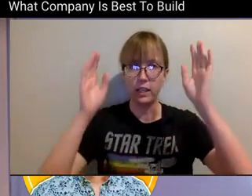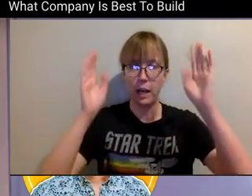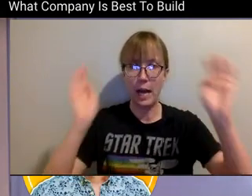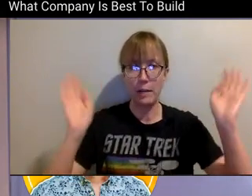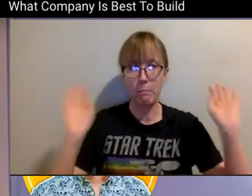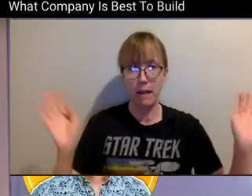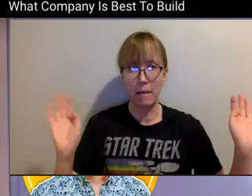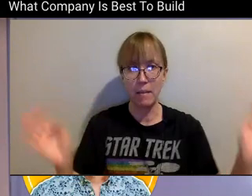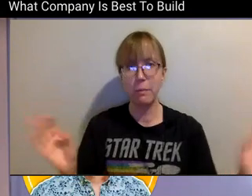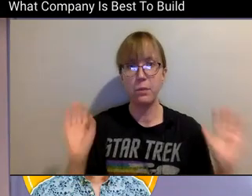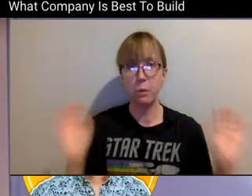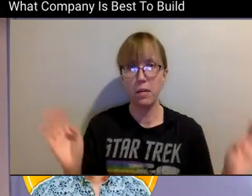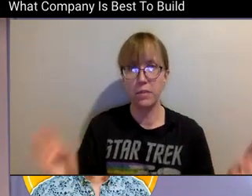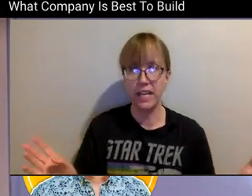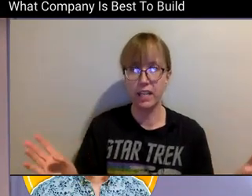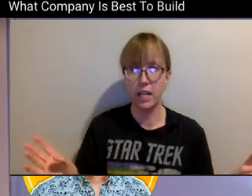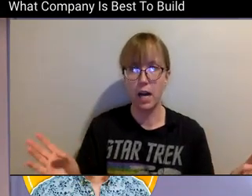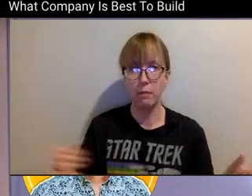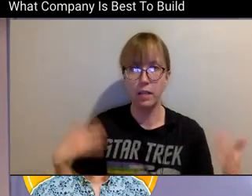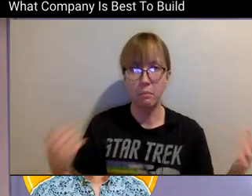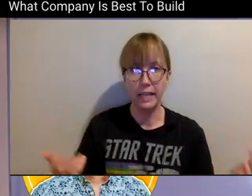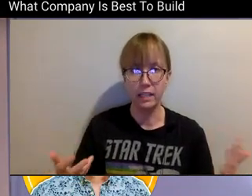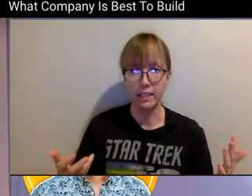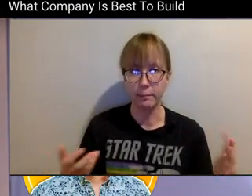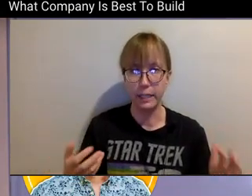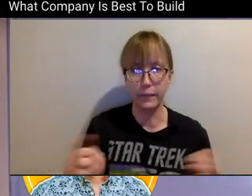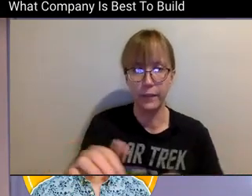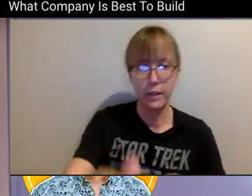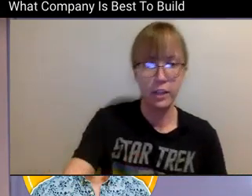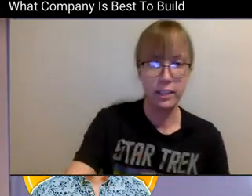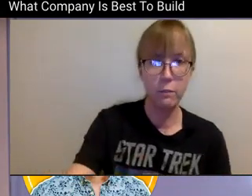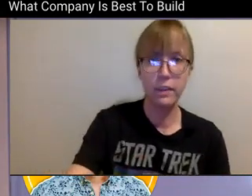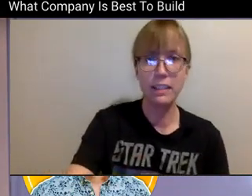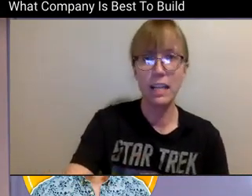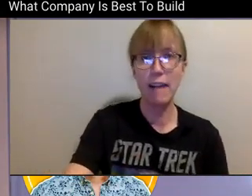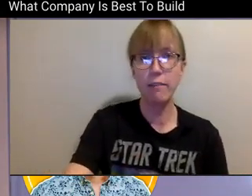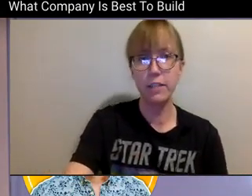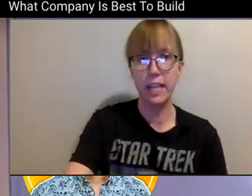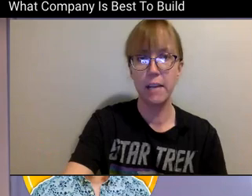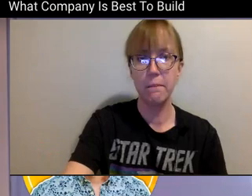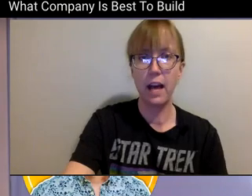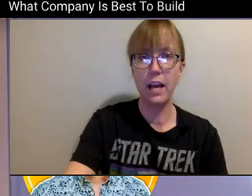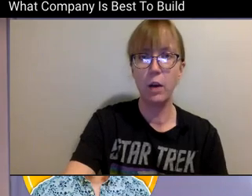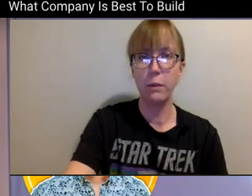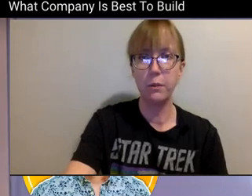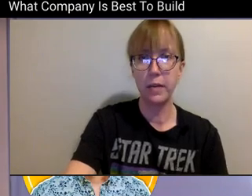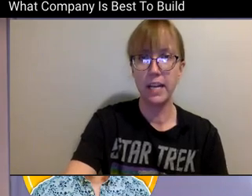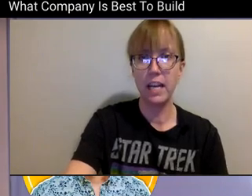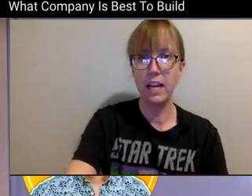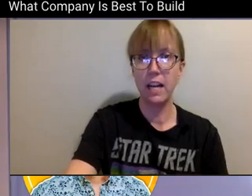the at minimum 20% at the top make lots of money. So that's all I have for today. I